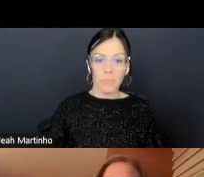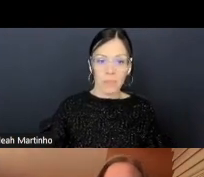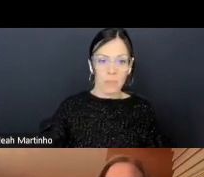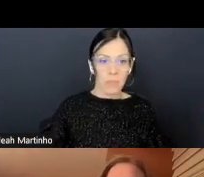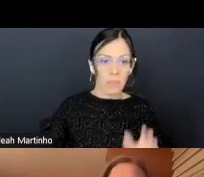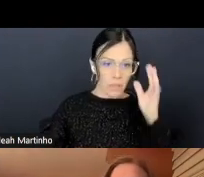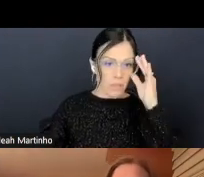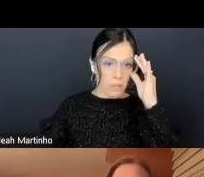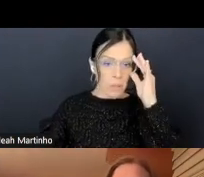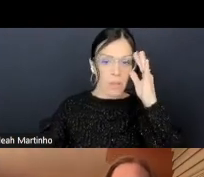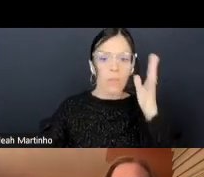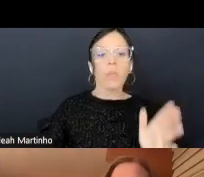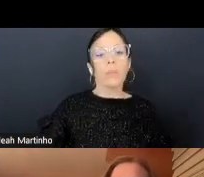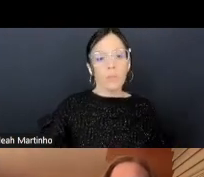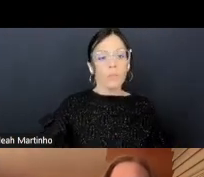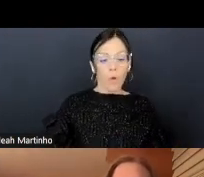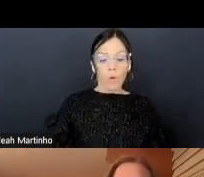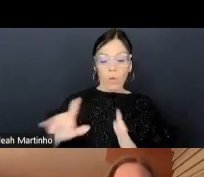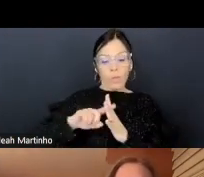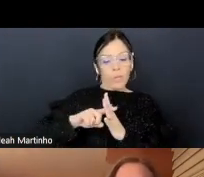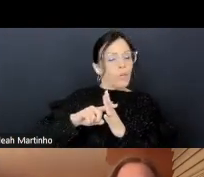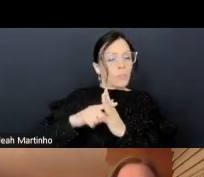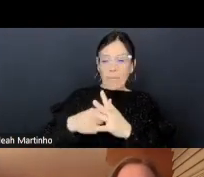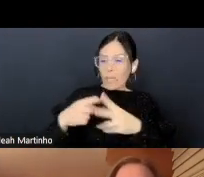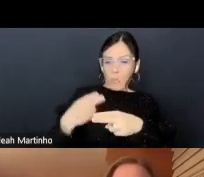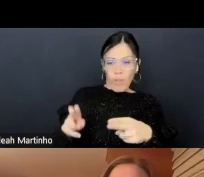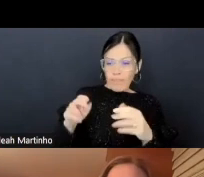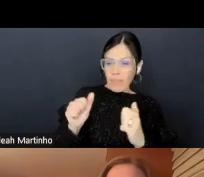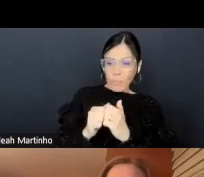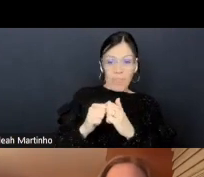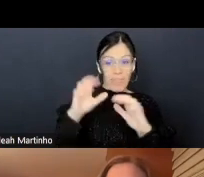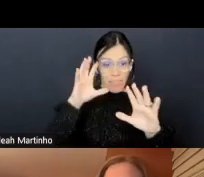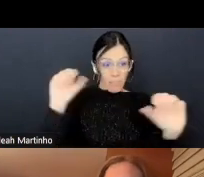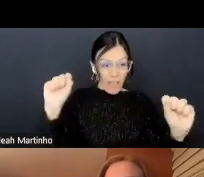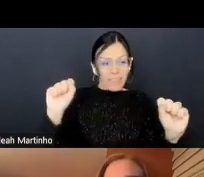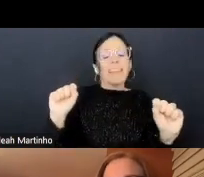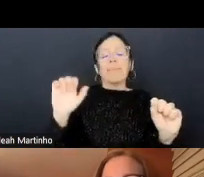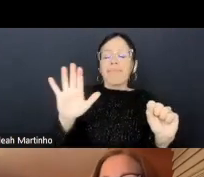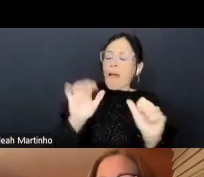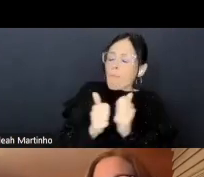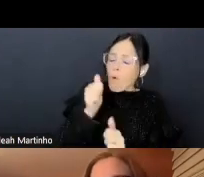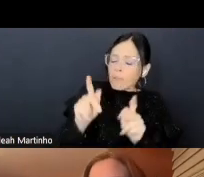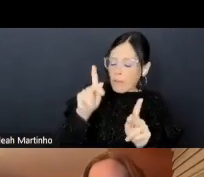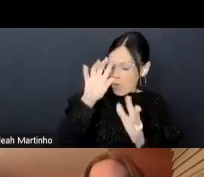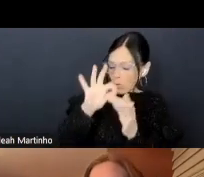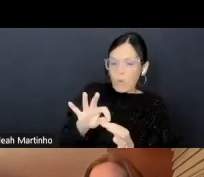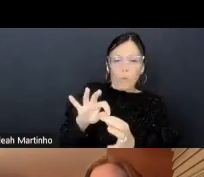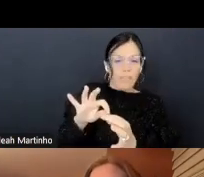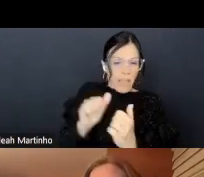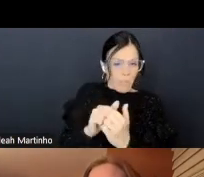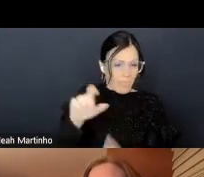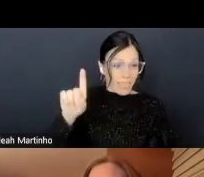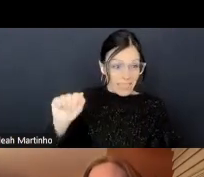so i'd like to begin briefly with the president that i think most people associate with a disability